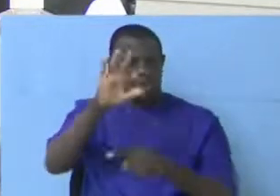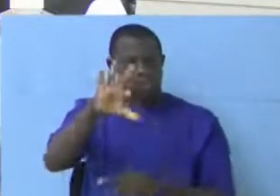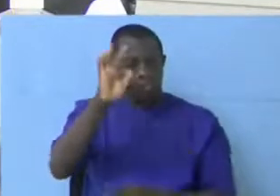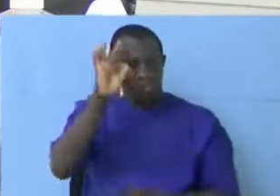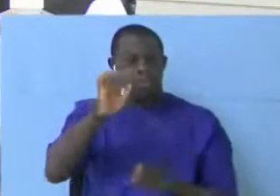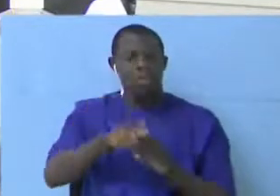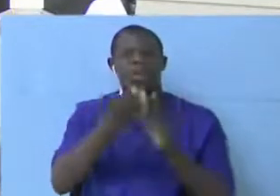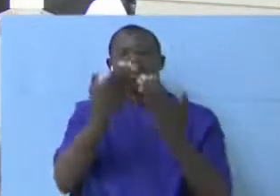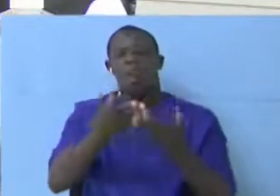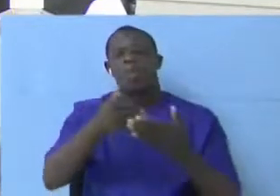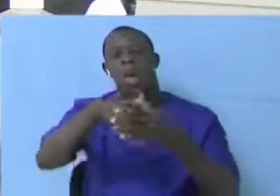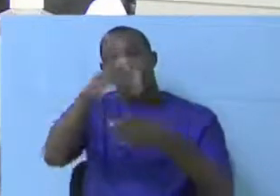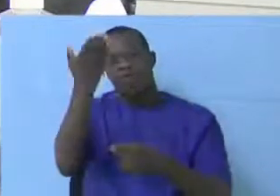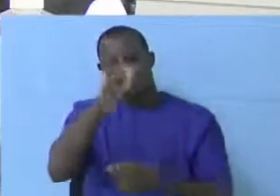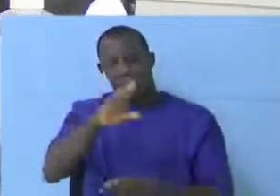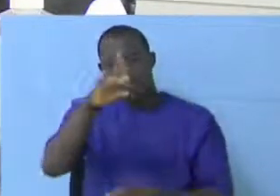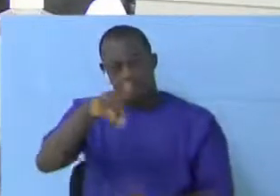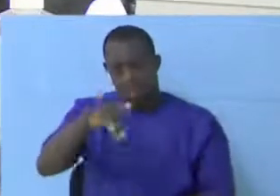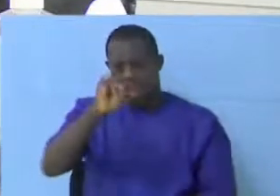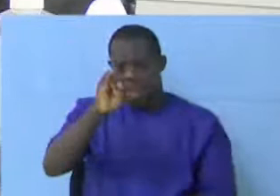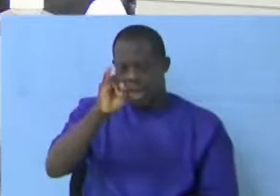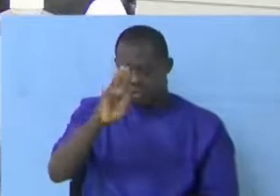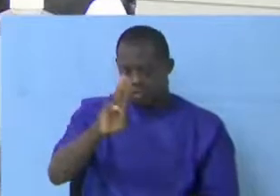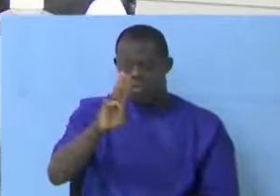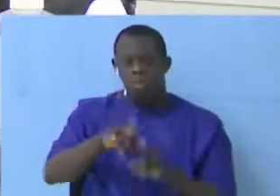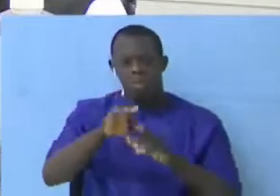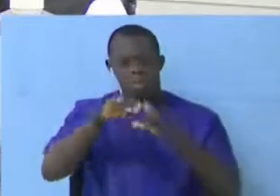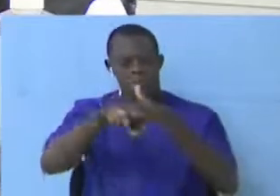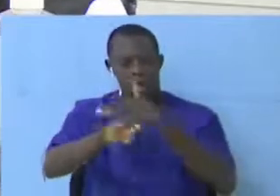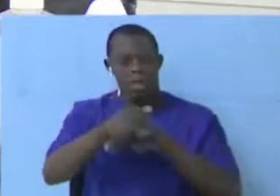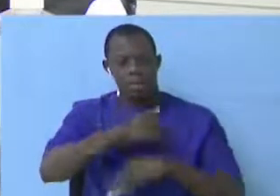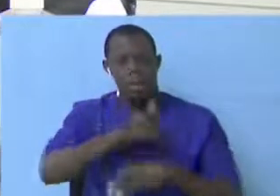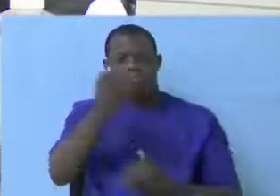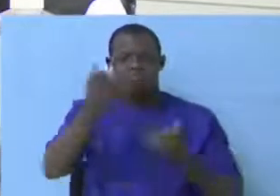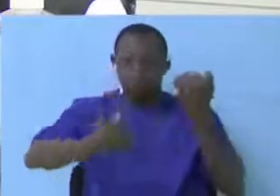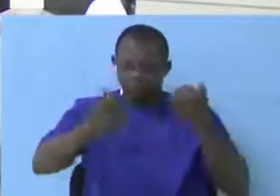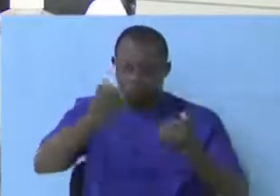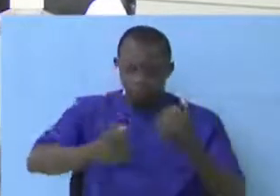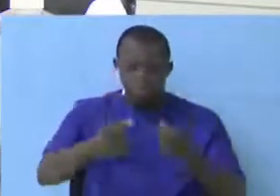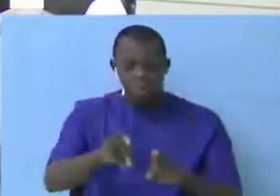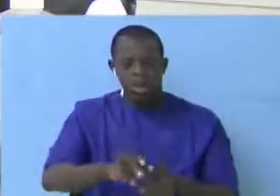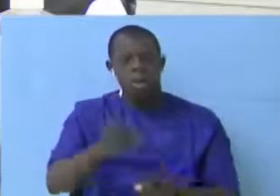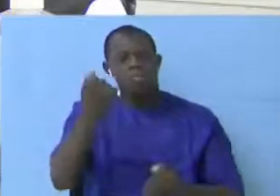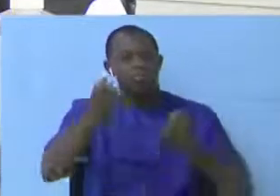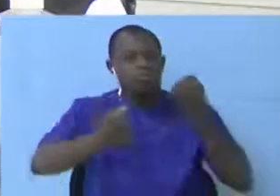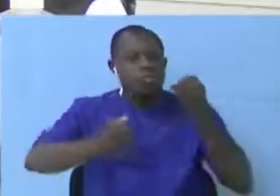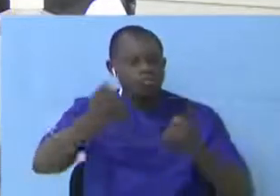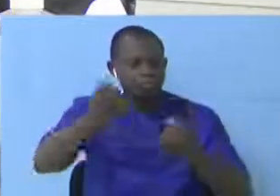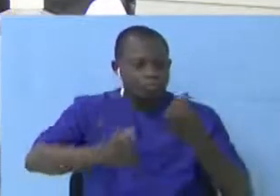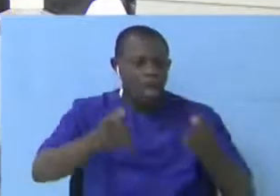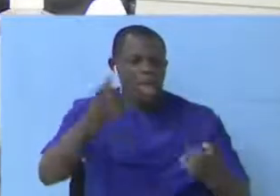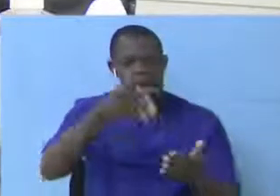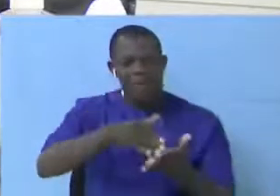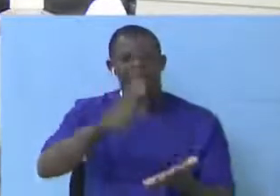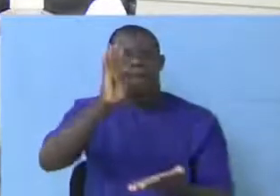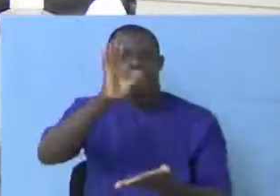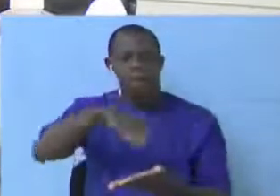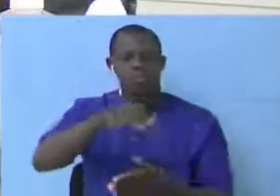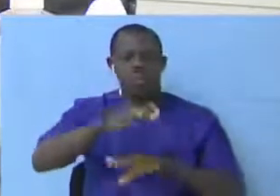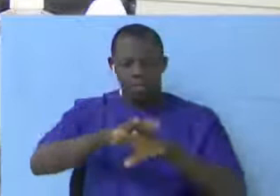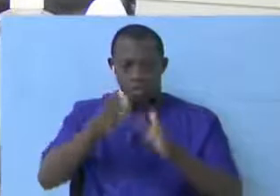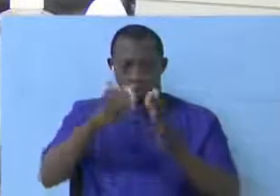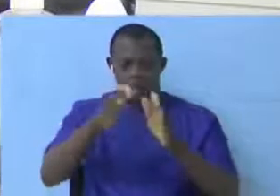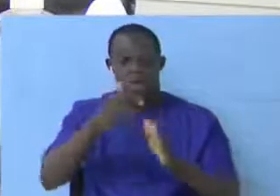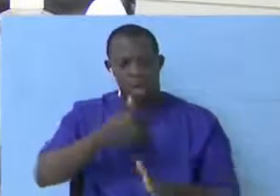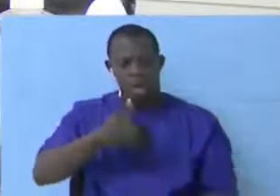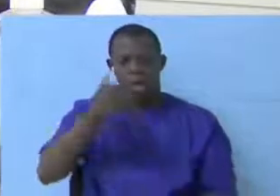came out of the PIU, put on my car, drove to Banyu. On my way, I called my boss. Again,